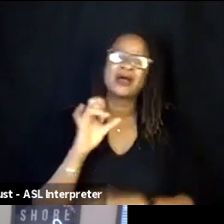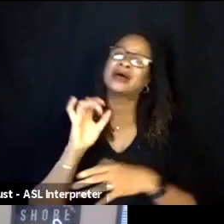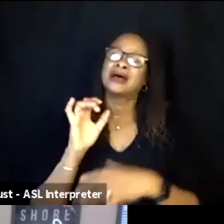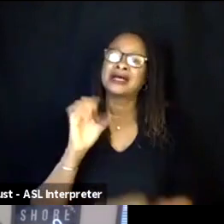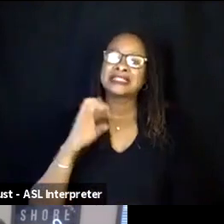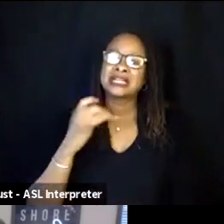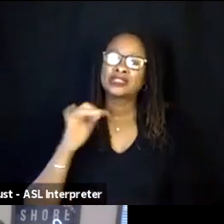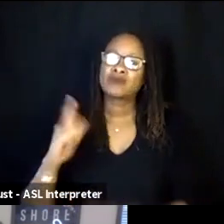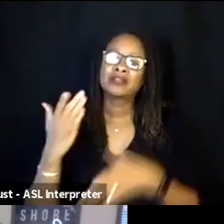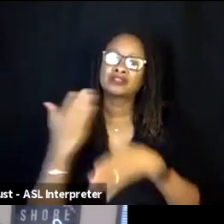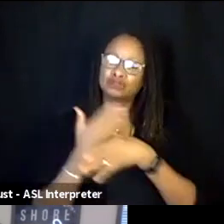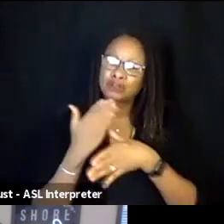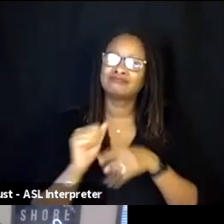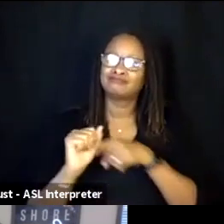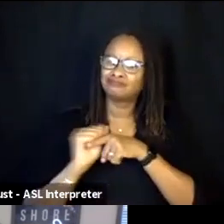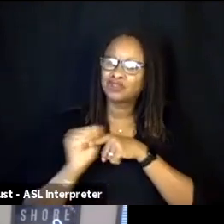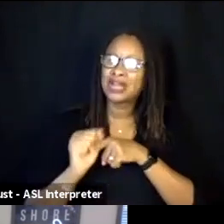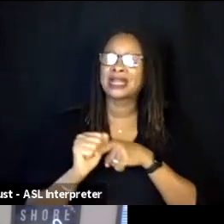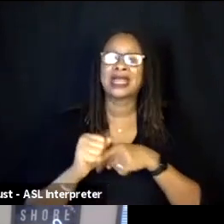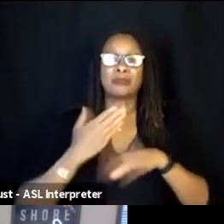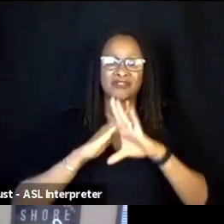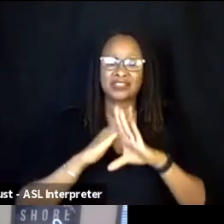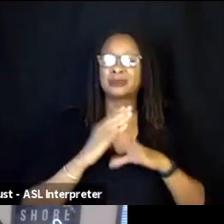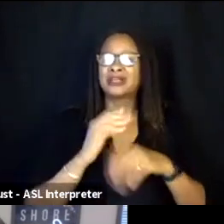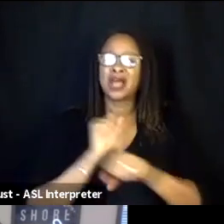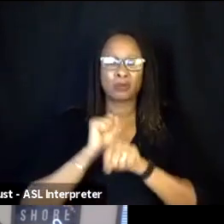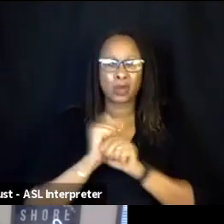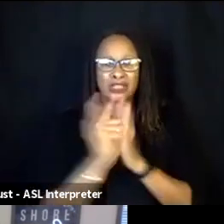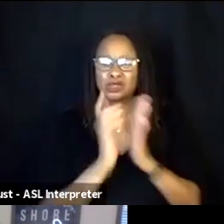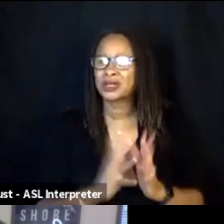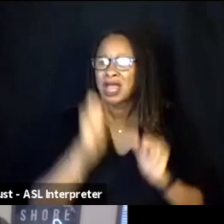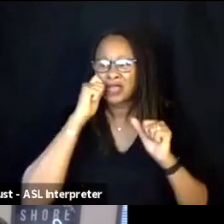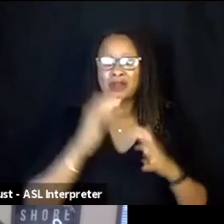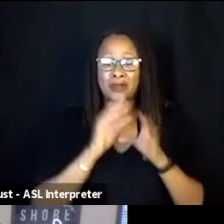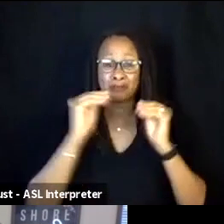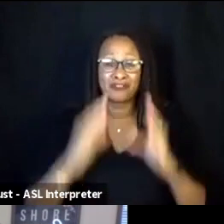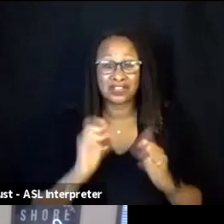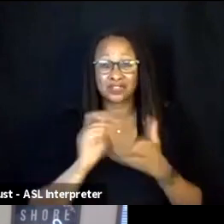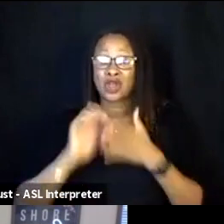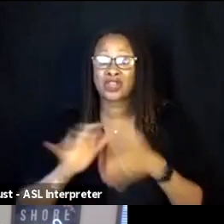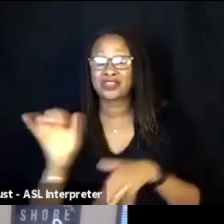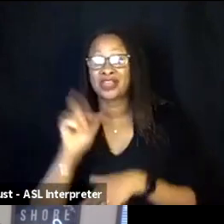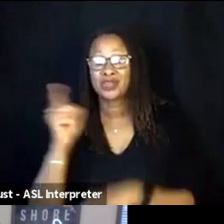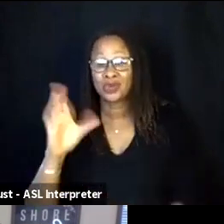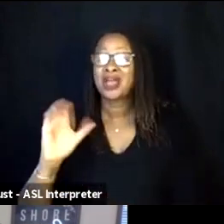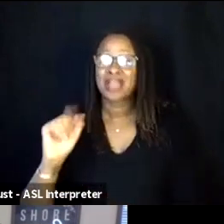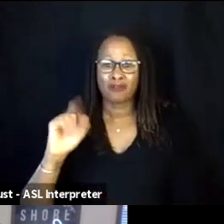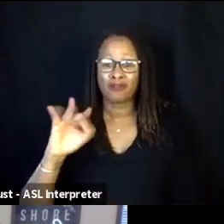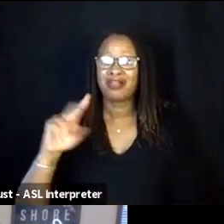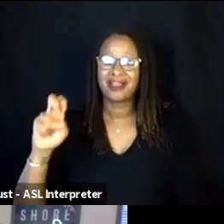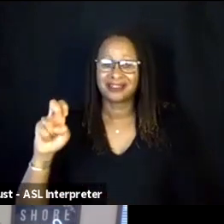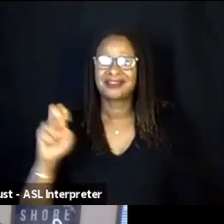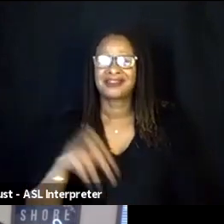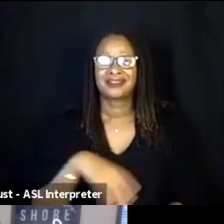harassment training prevention specialists and employment attorneys and incredible professors and authors like you, Caroline. And I just